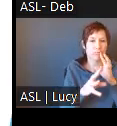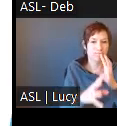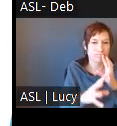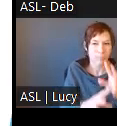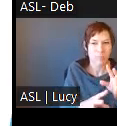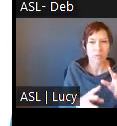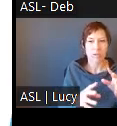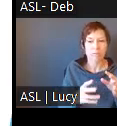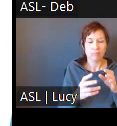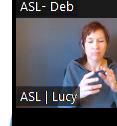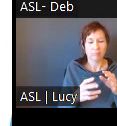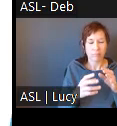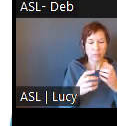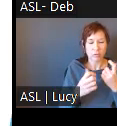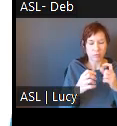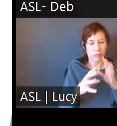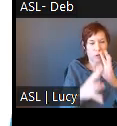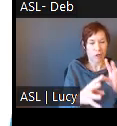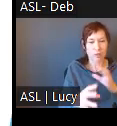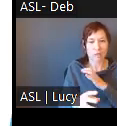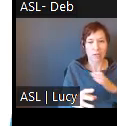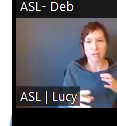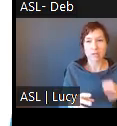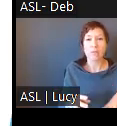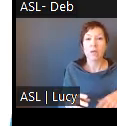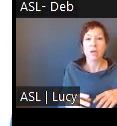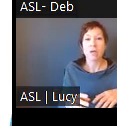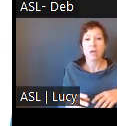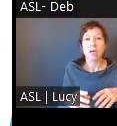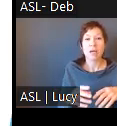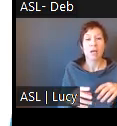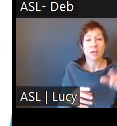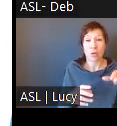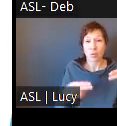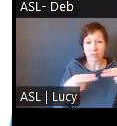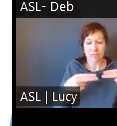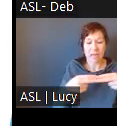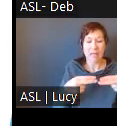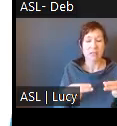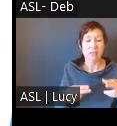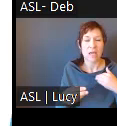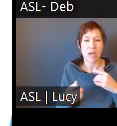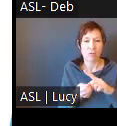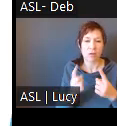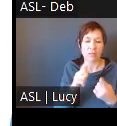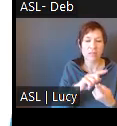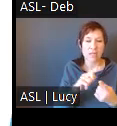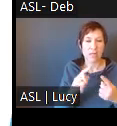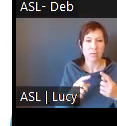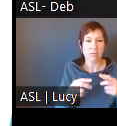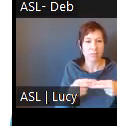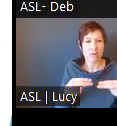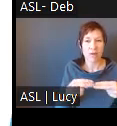that translated versions of the presentation slides are available at the link on the Environmental Justice website.